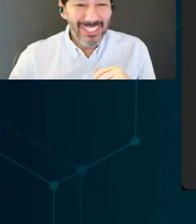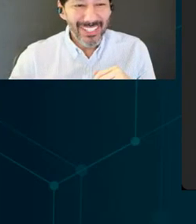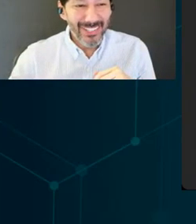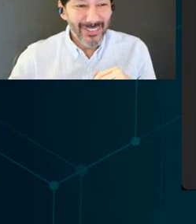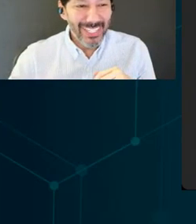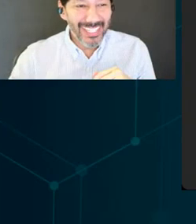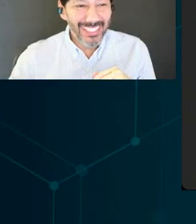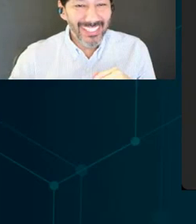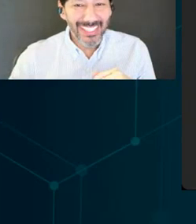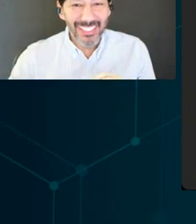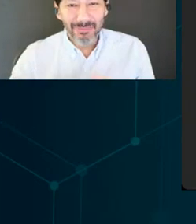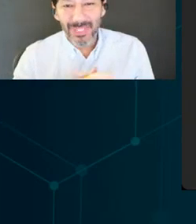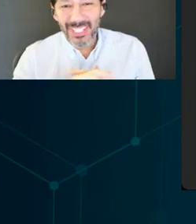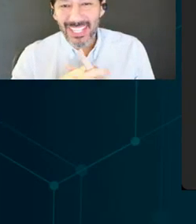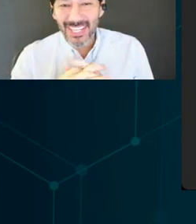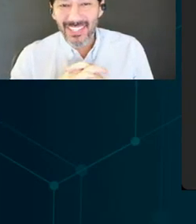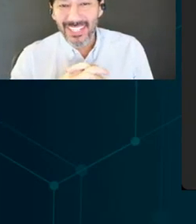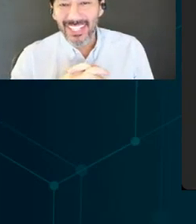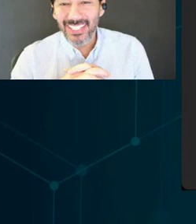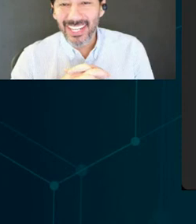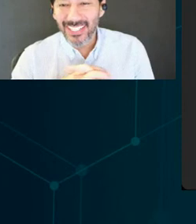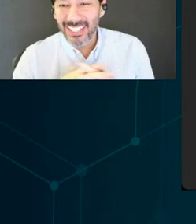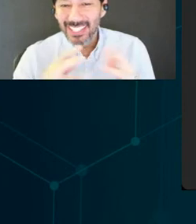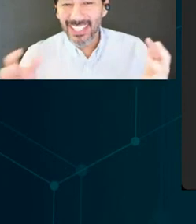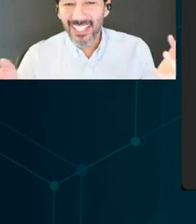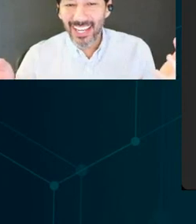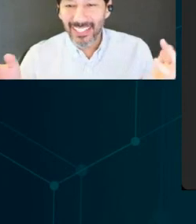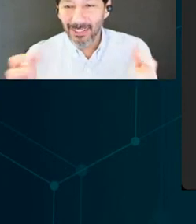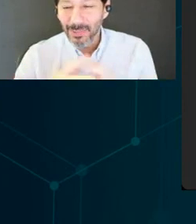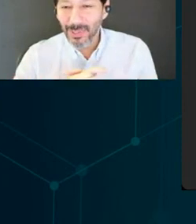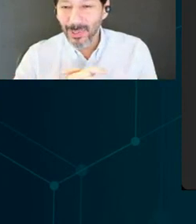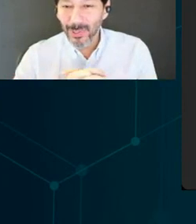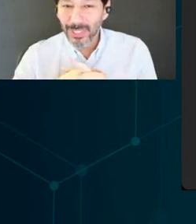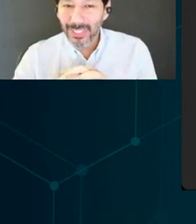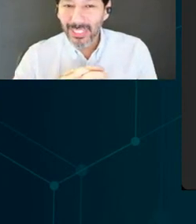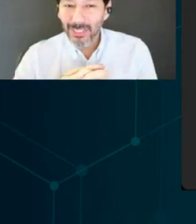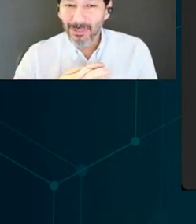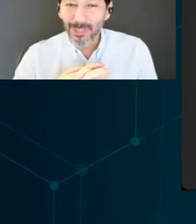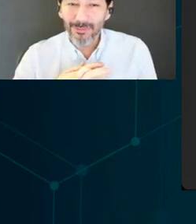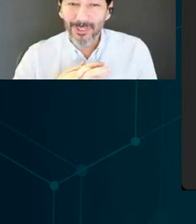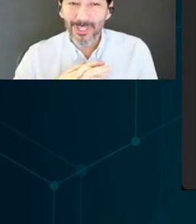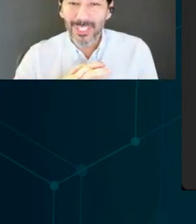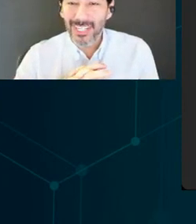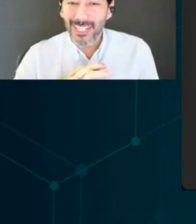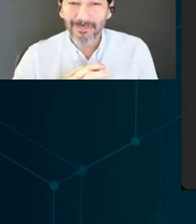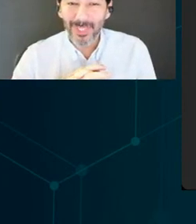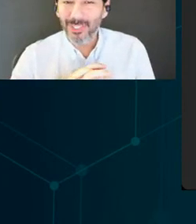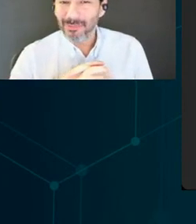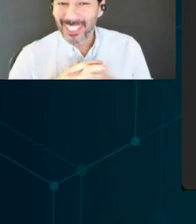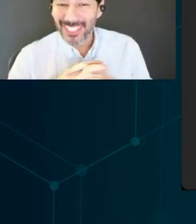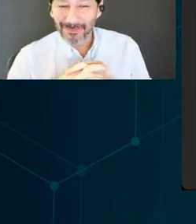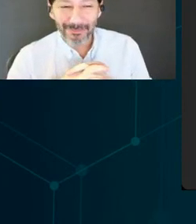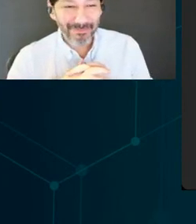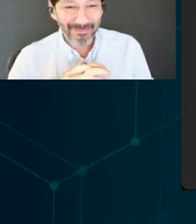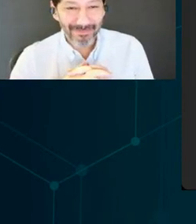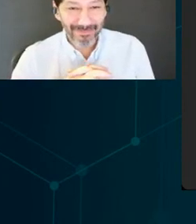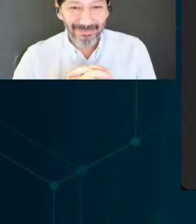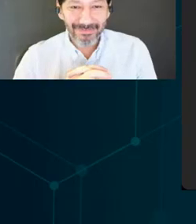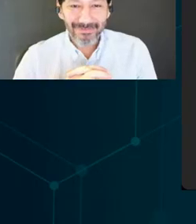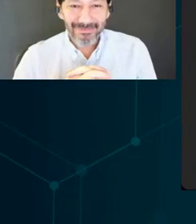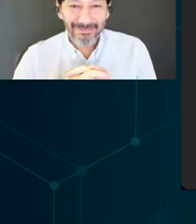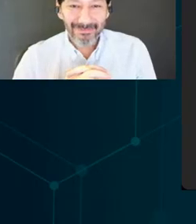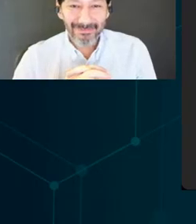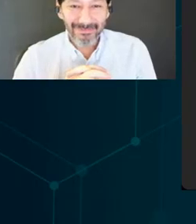should jump into the presentation, and this is the slide that we'll hold for the first 30 minutes. I was just going to add